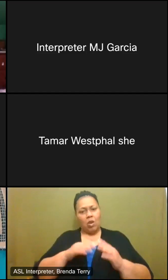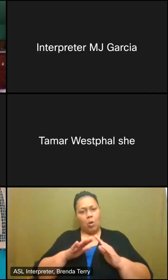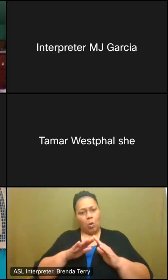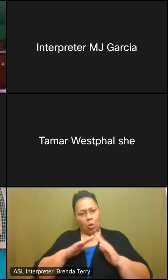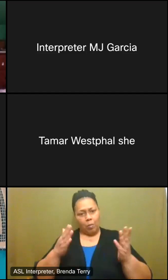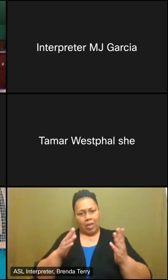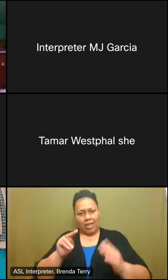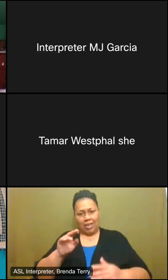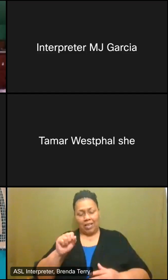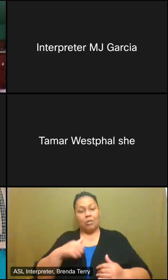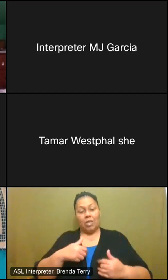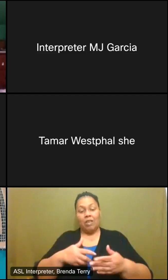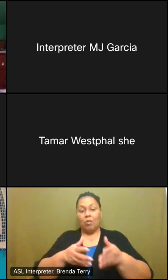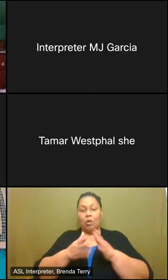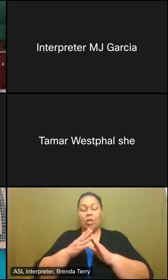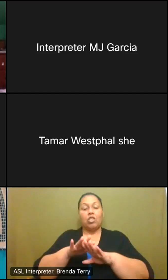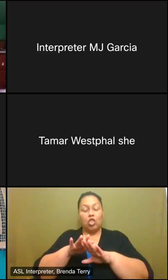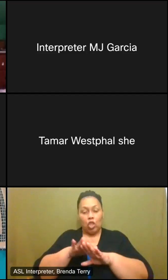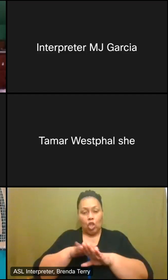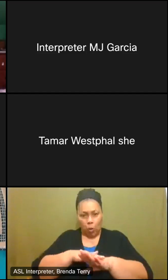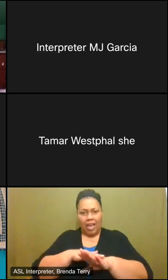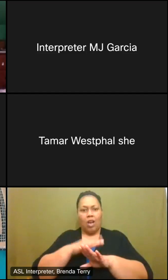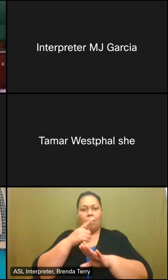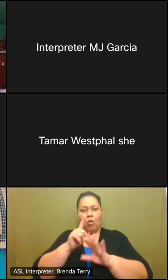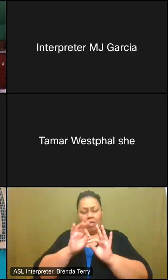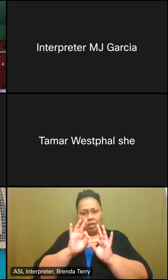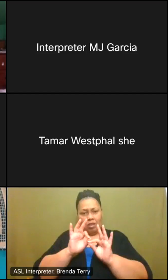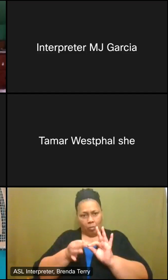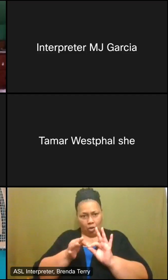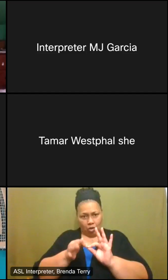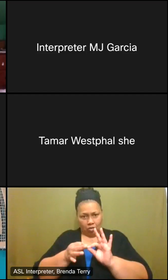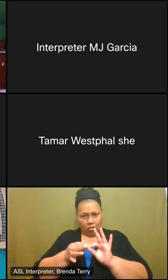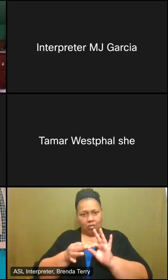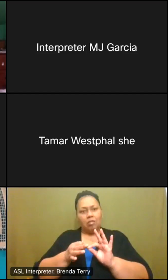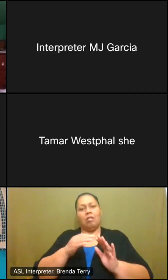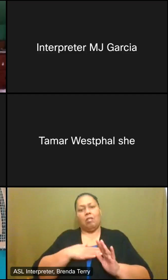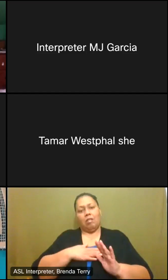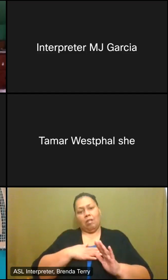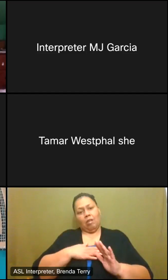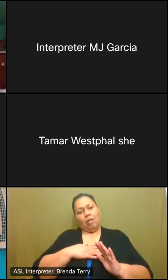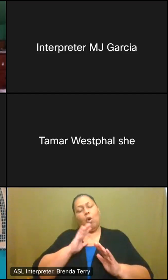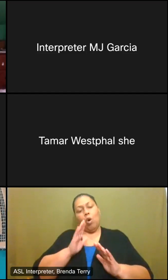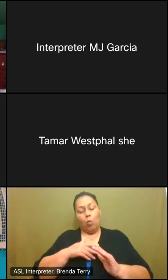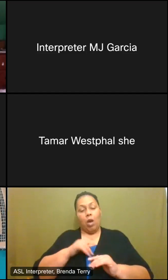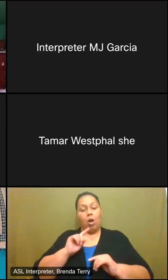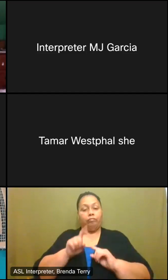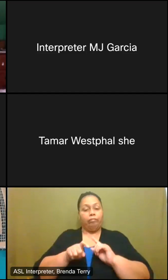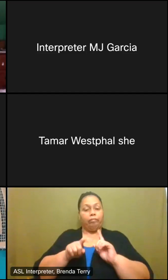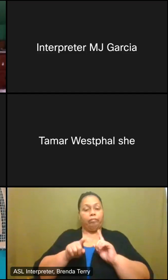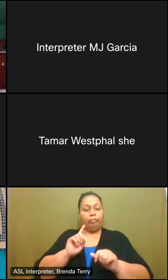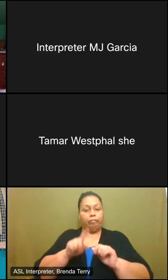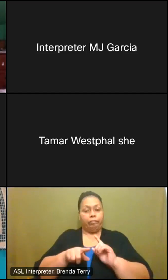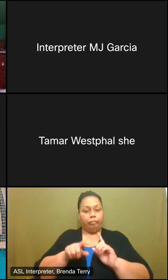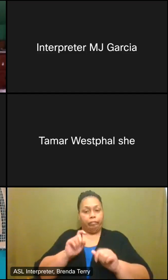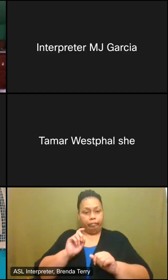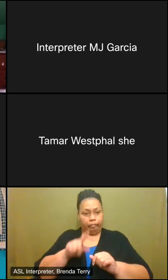a request to slow down a little bit for the interpreters, and we will definitely have some time to come back for questions. And if